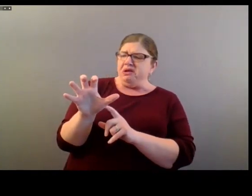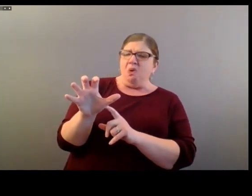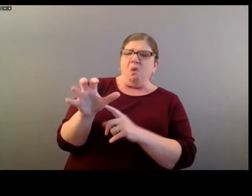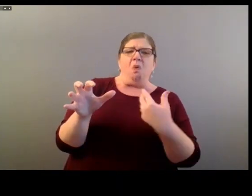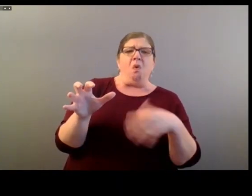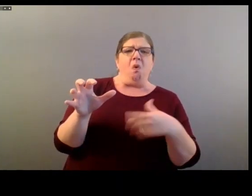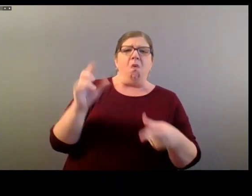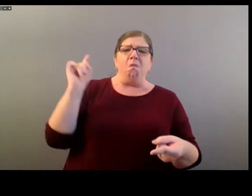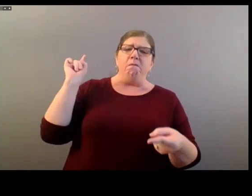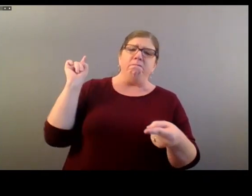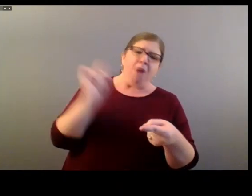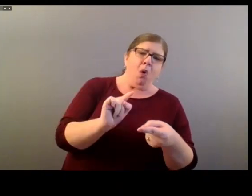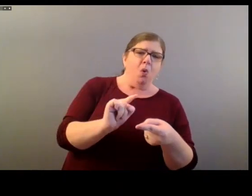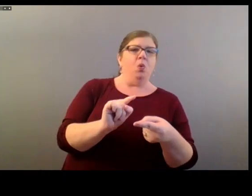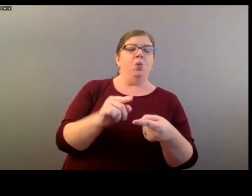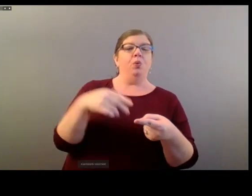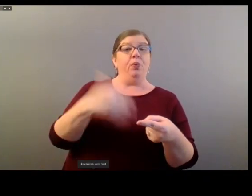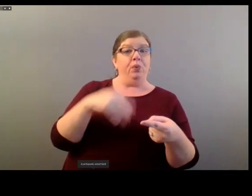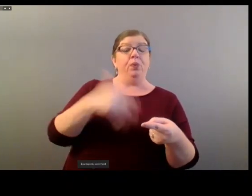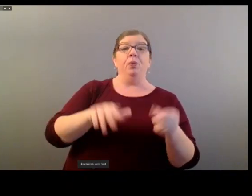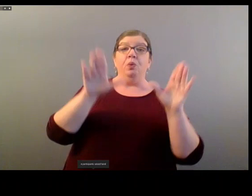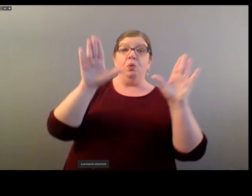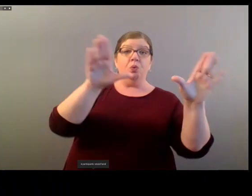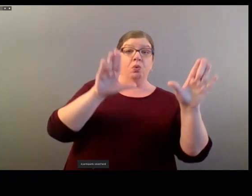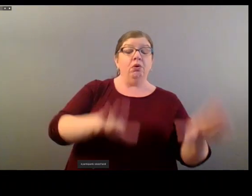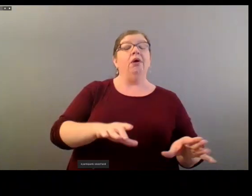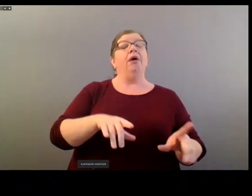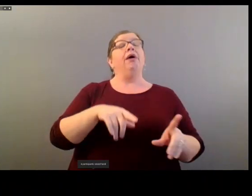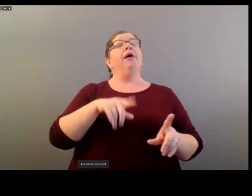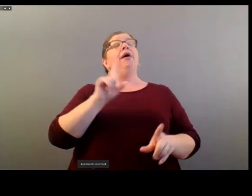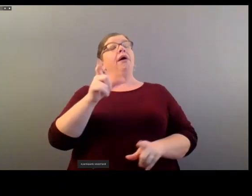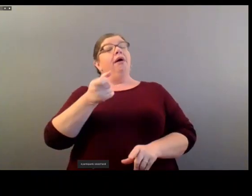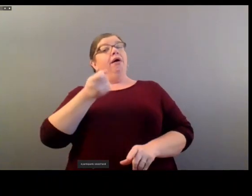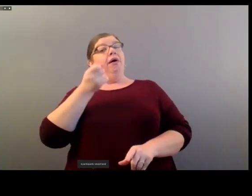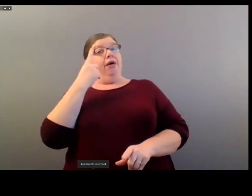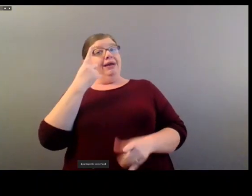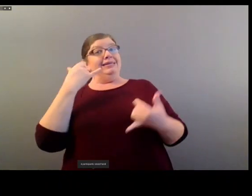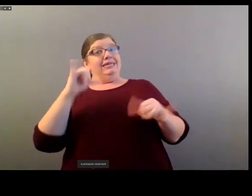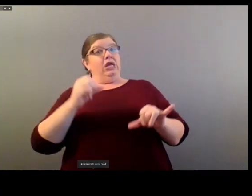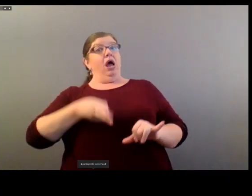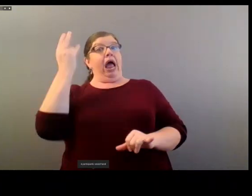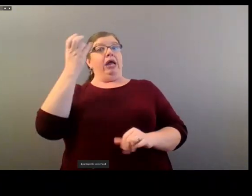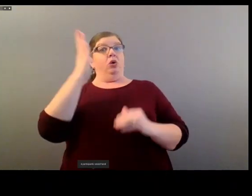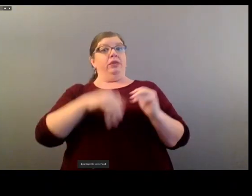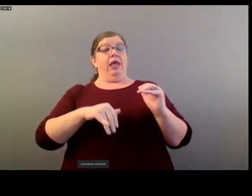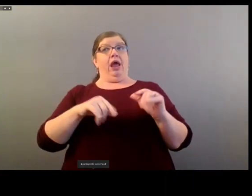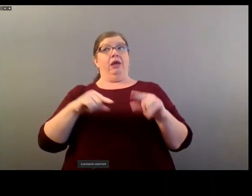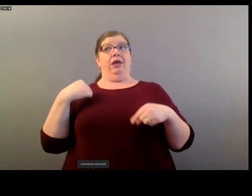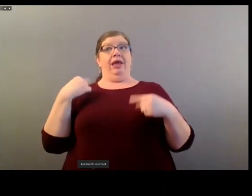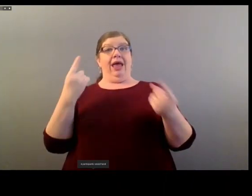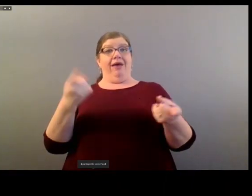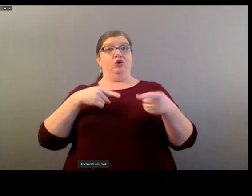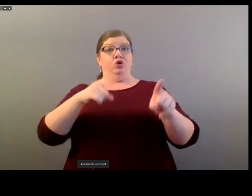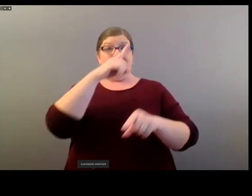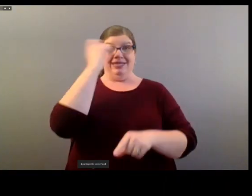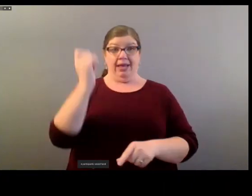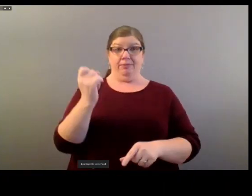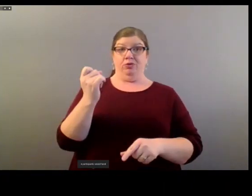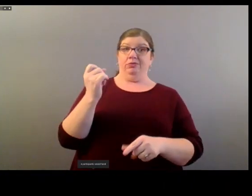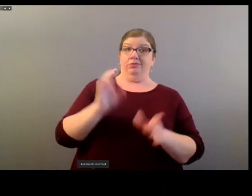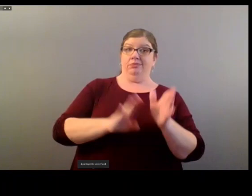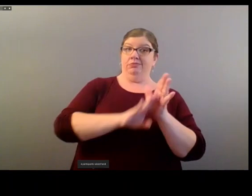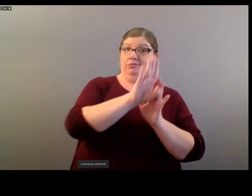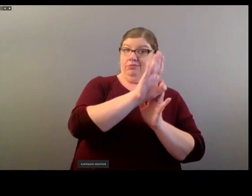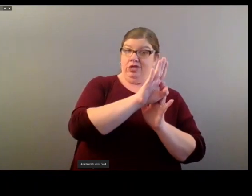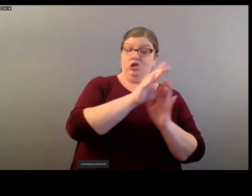reduced. Having said that, it is much higher still than ever in our summer surge. So we are not out